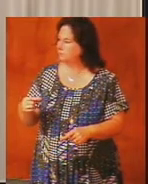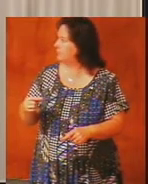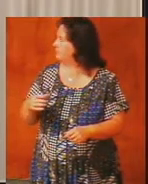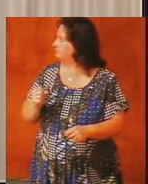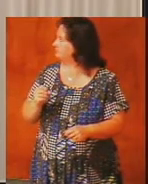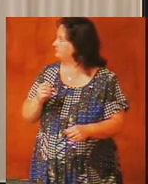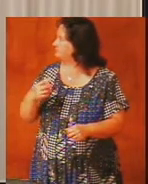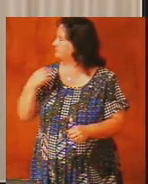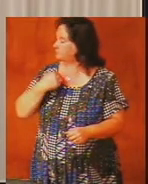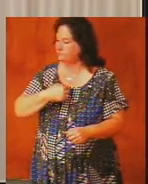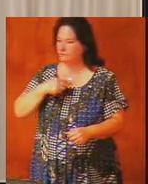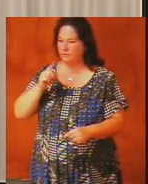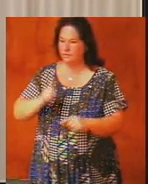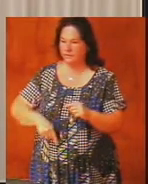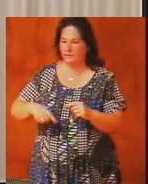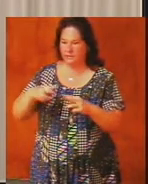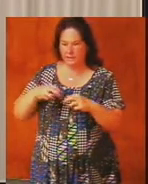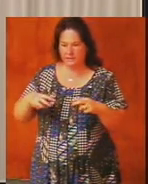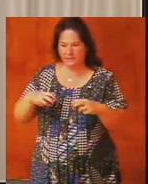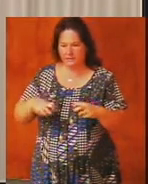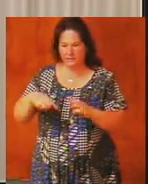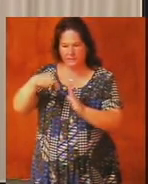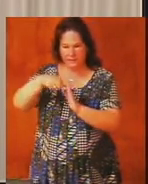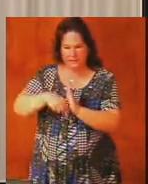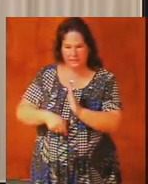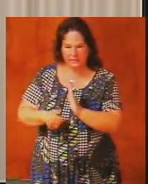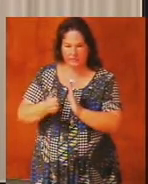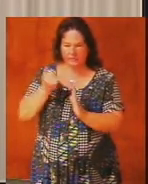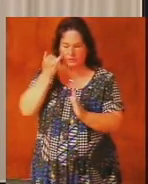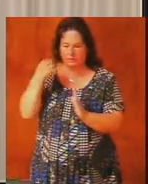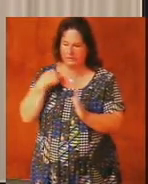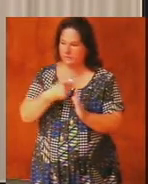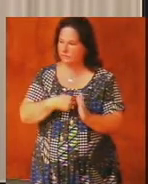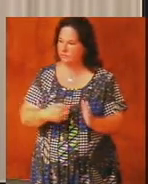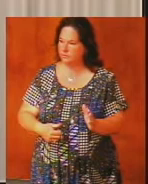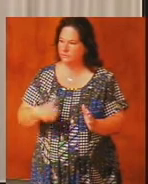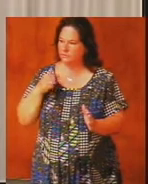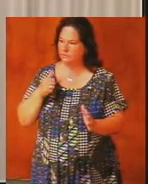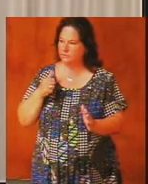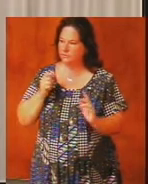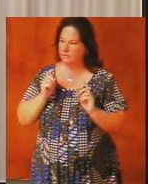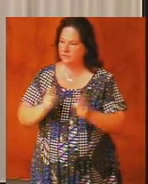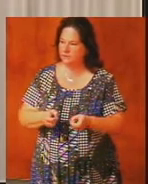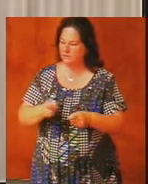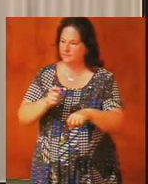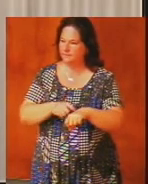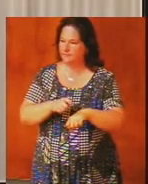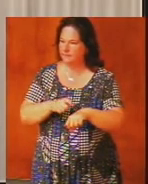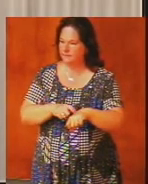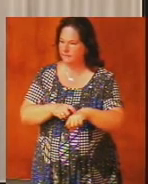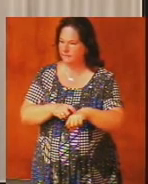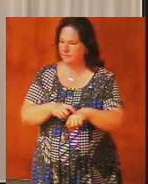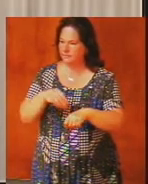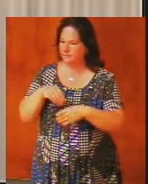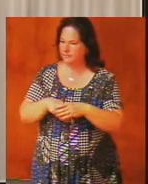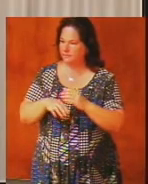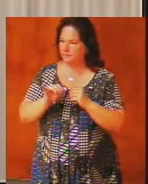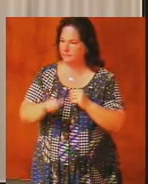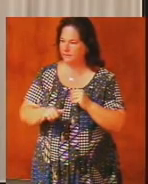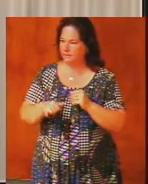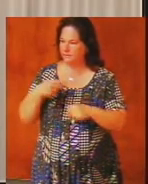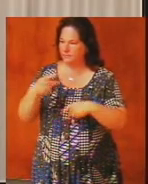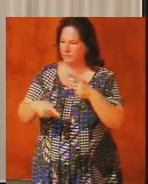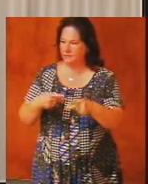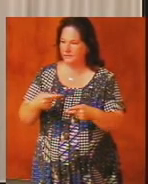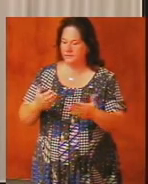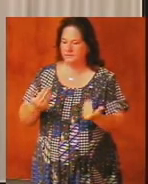And so, folks, we just can't dig deeper if we're not willing to invest time in that process.